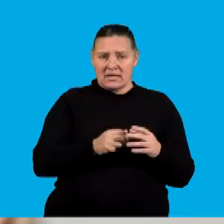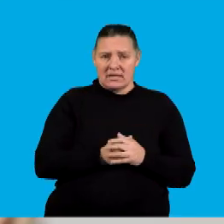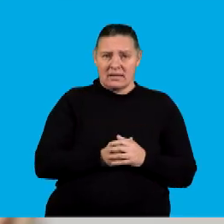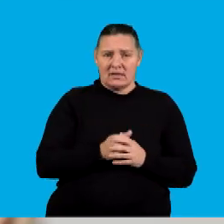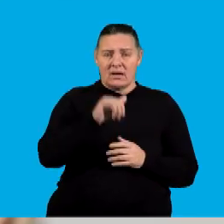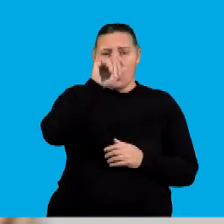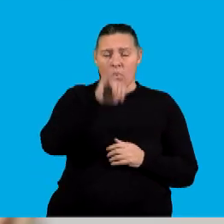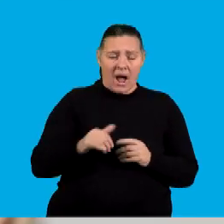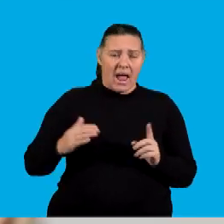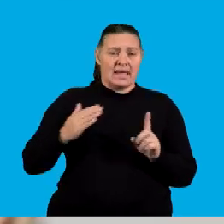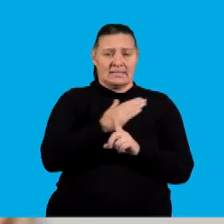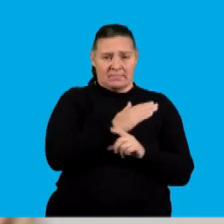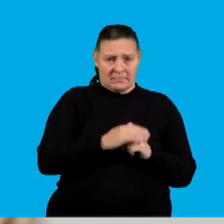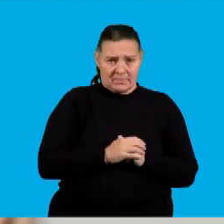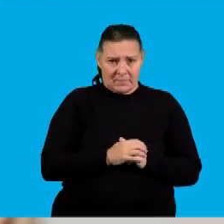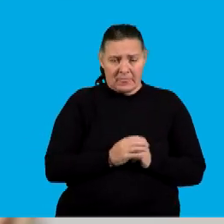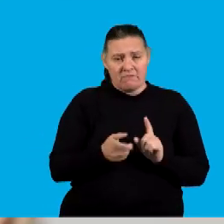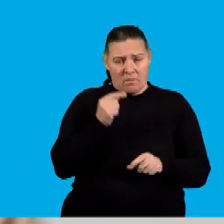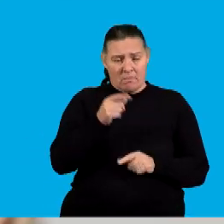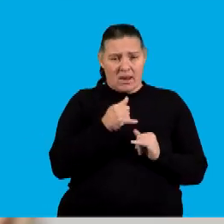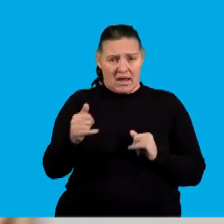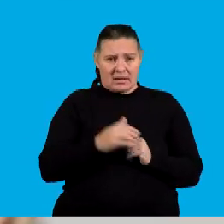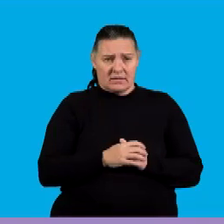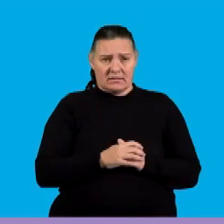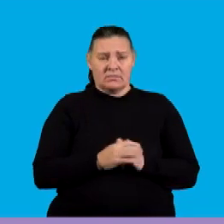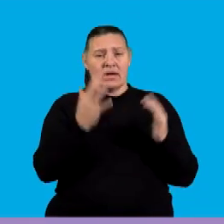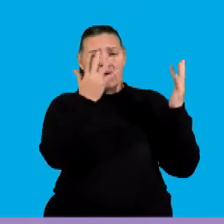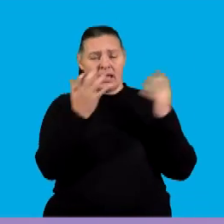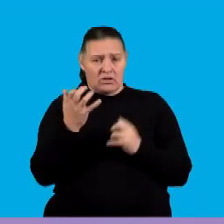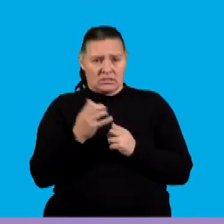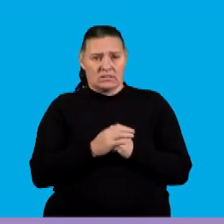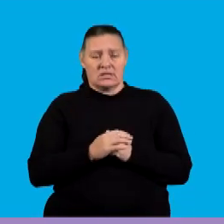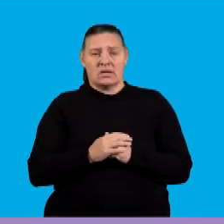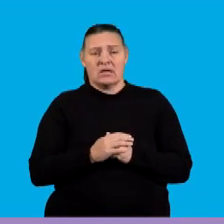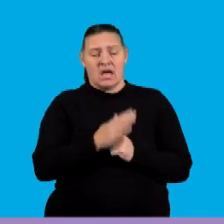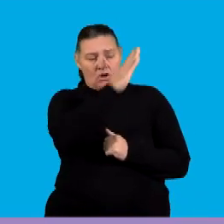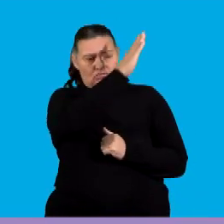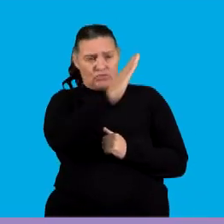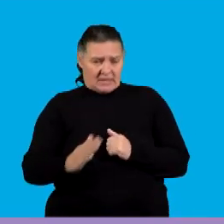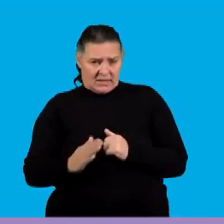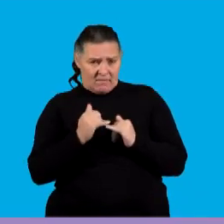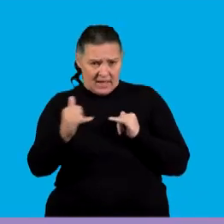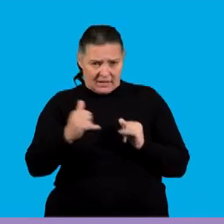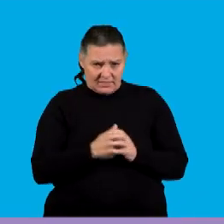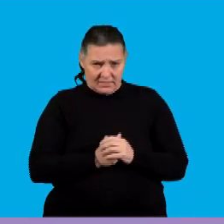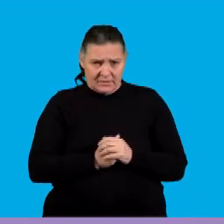the y-intercept of this line. So let's calculate the gradient of this